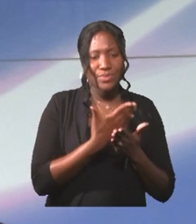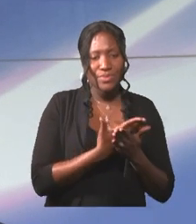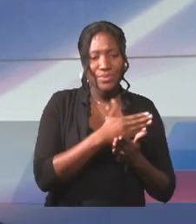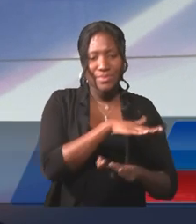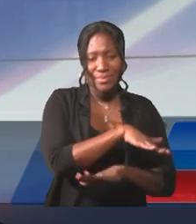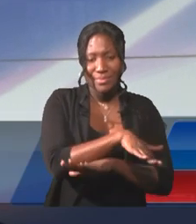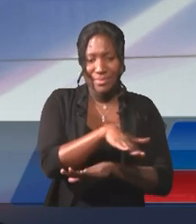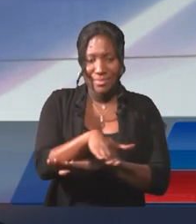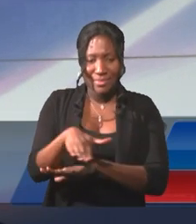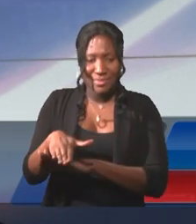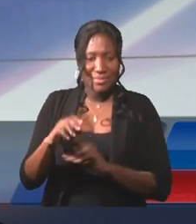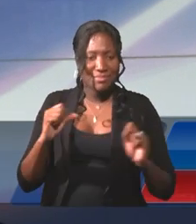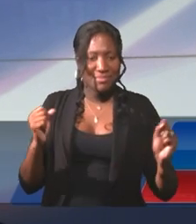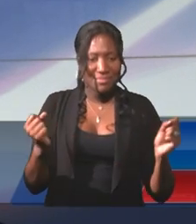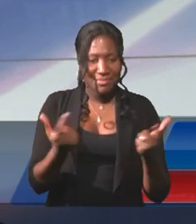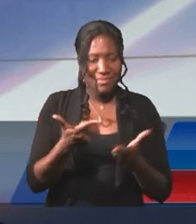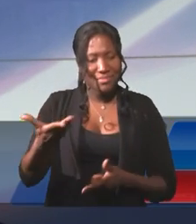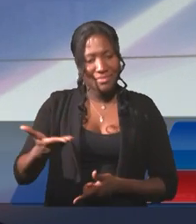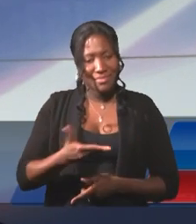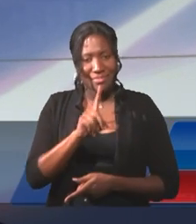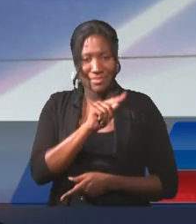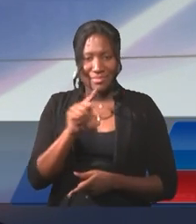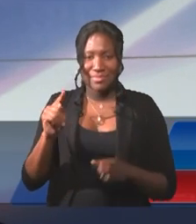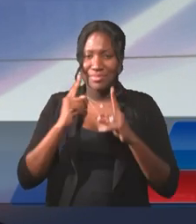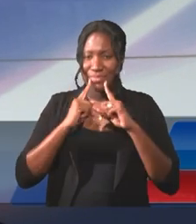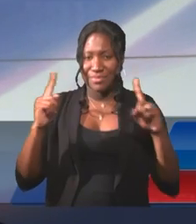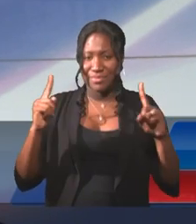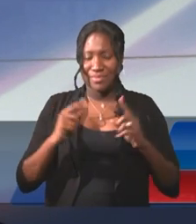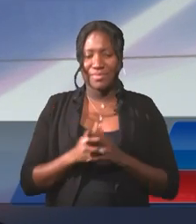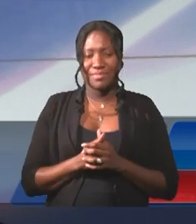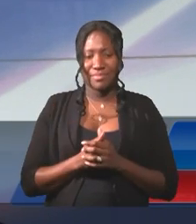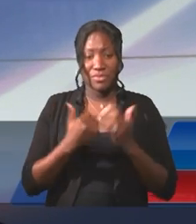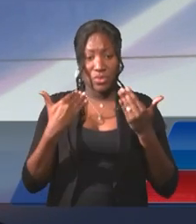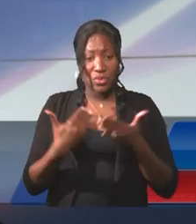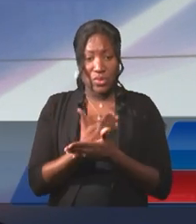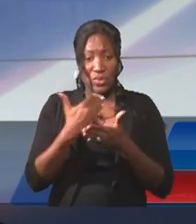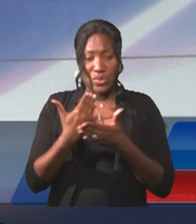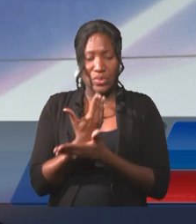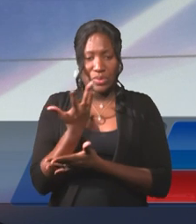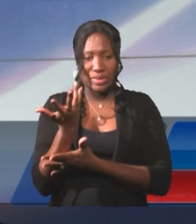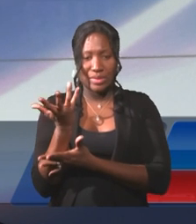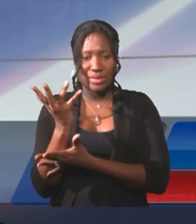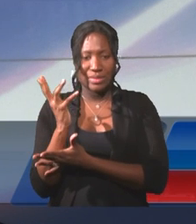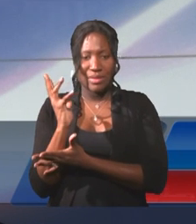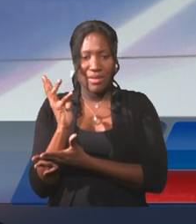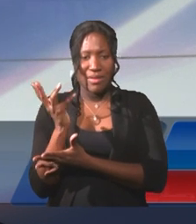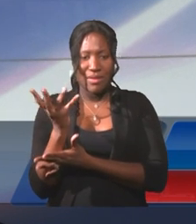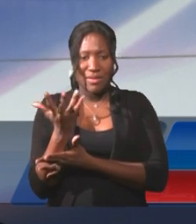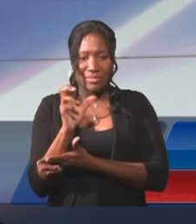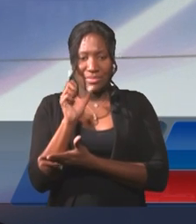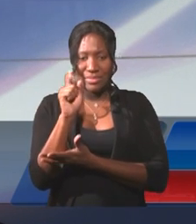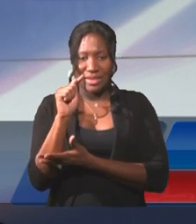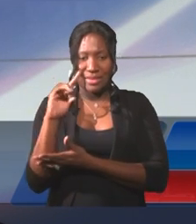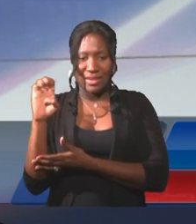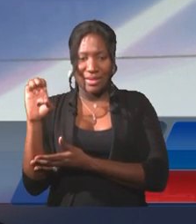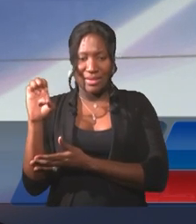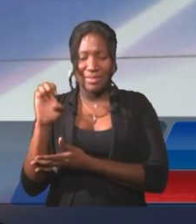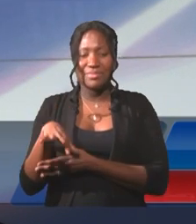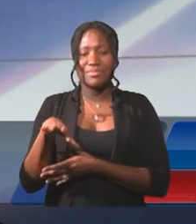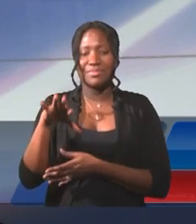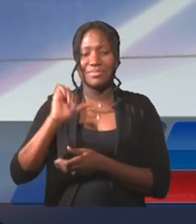Good evening, everyone. I'm Peridot Webster, and welcome to TTT News. A new GO-16 satellite receiving ground